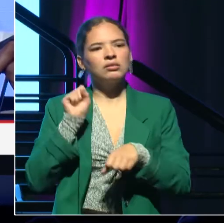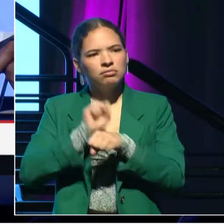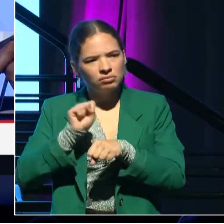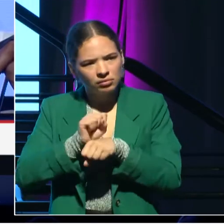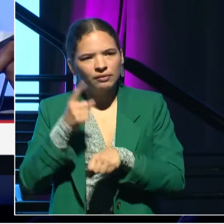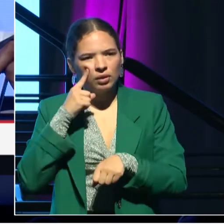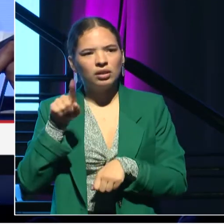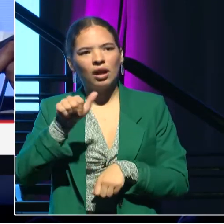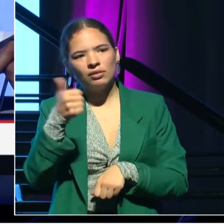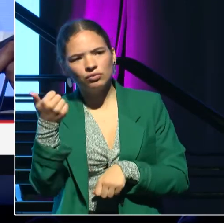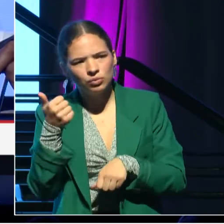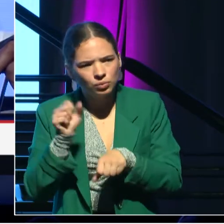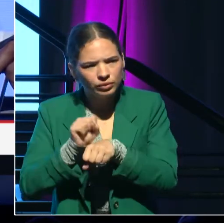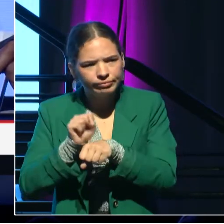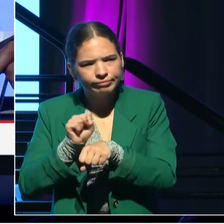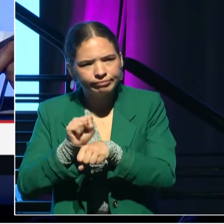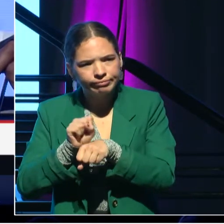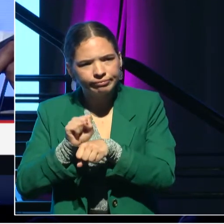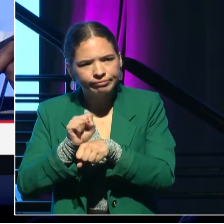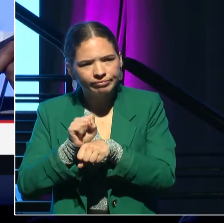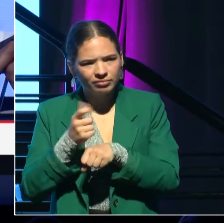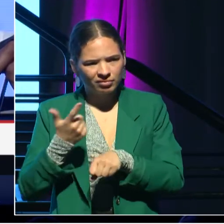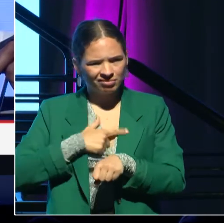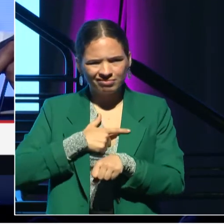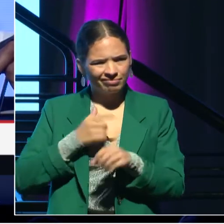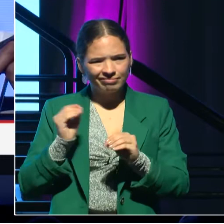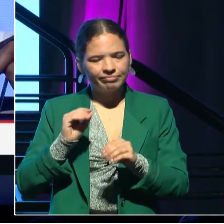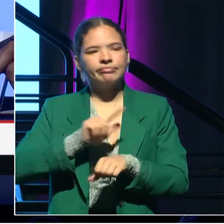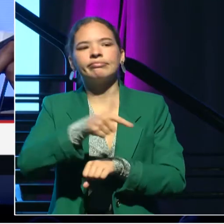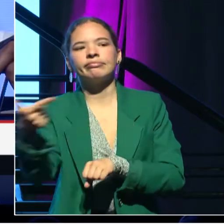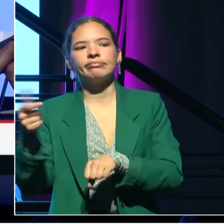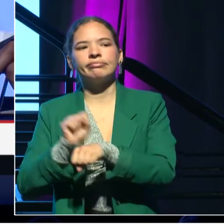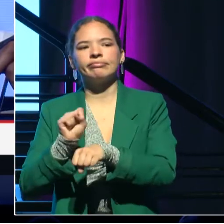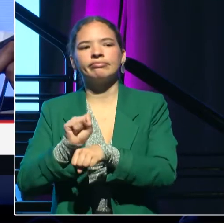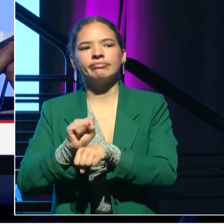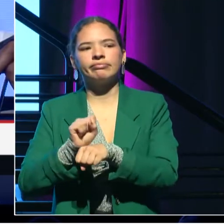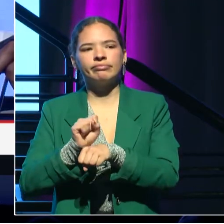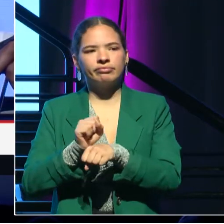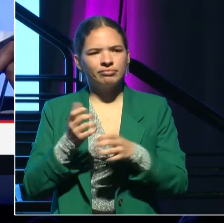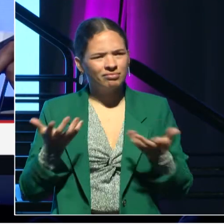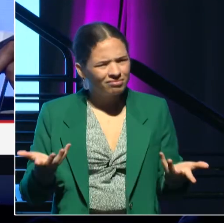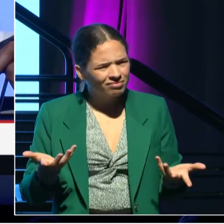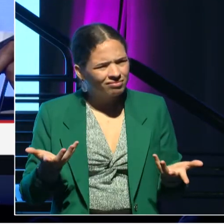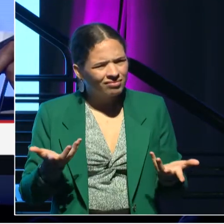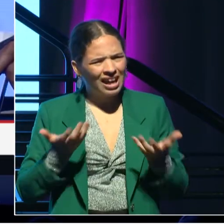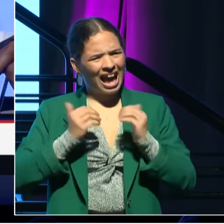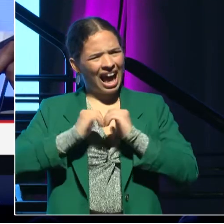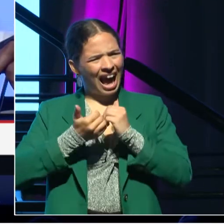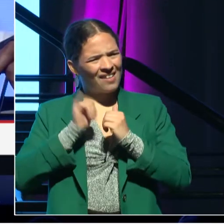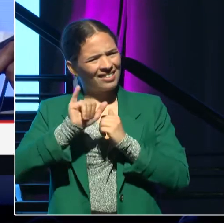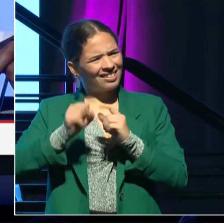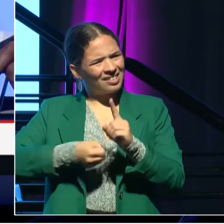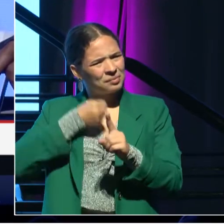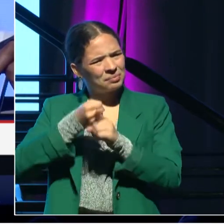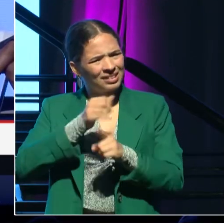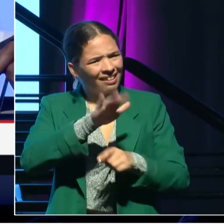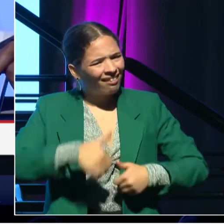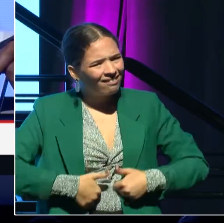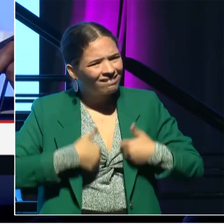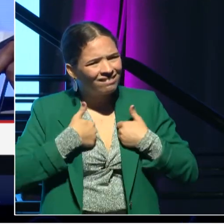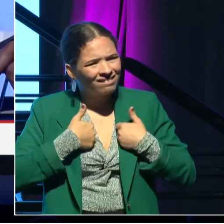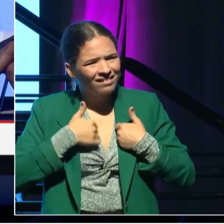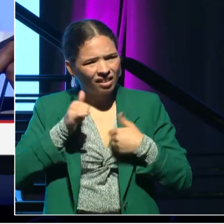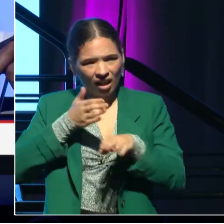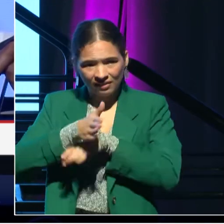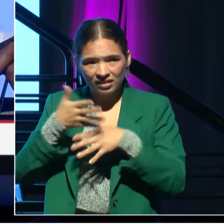else. How would that impact your life? Then after that, you were given the opportunity to play.